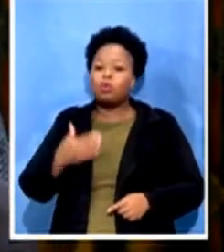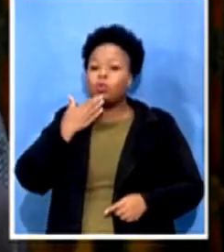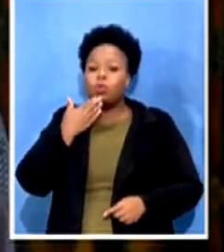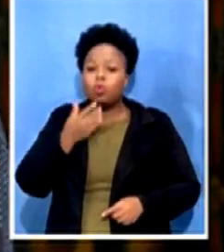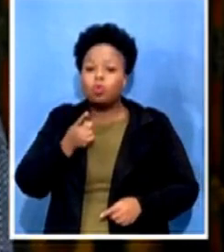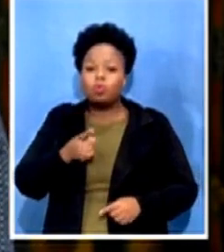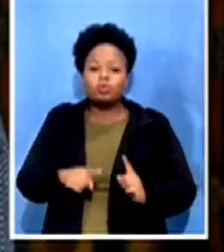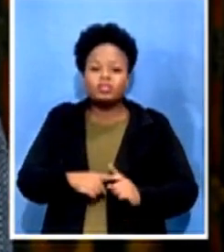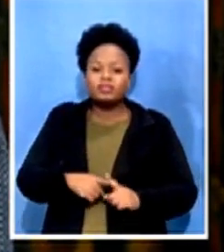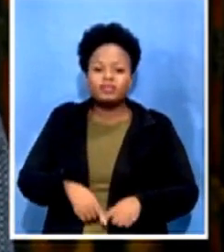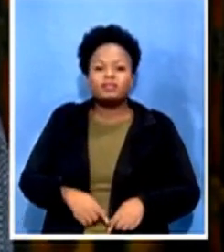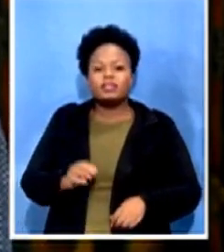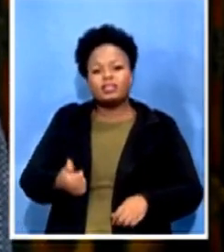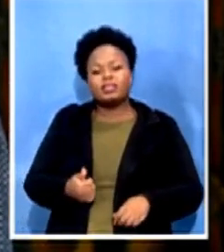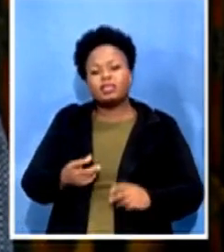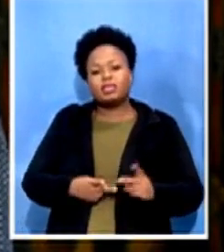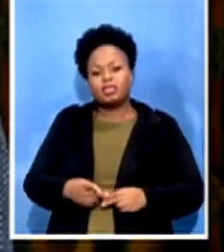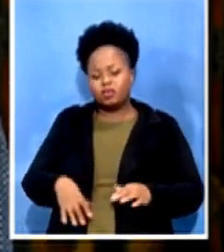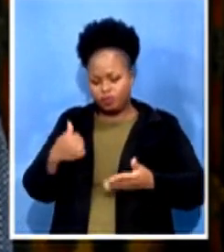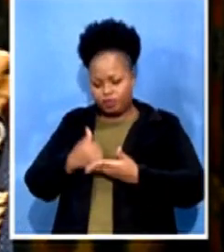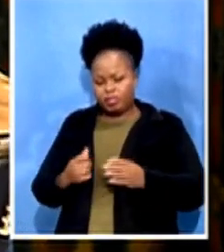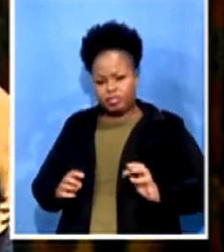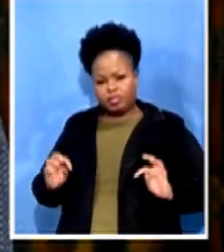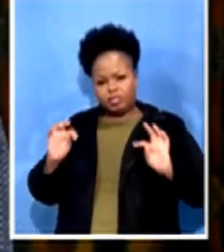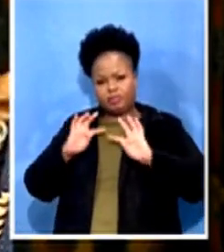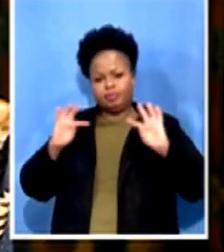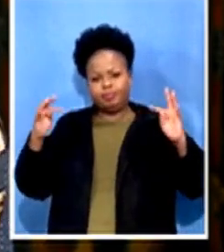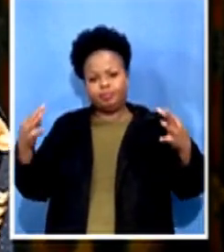here within a short